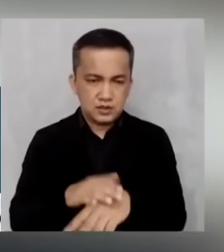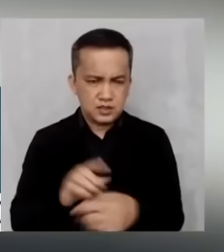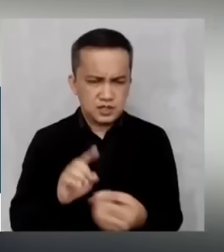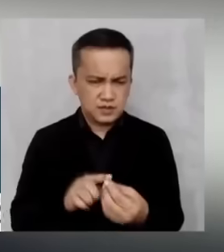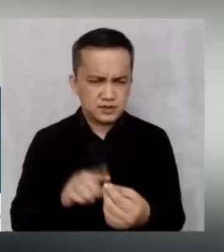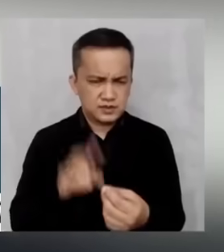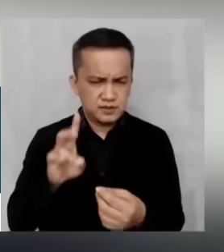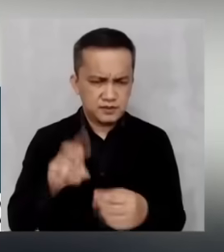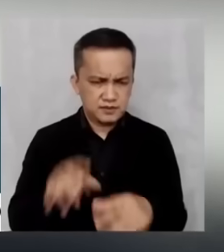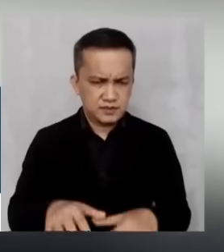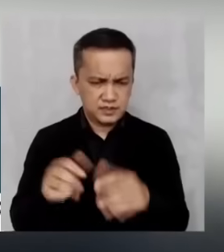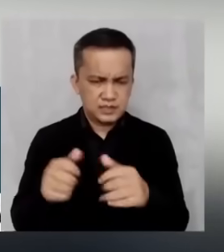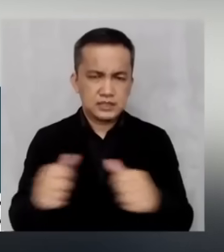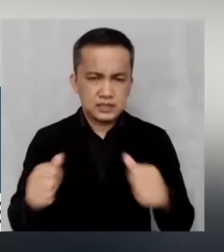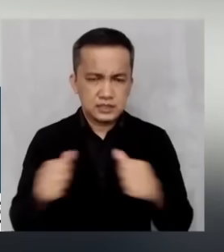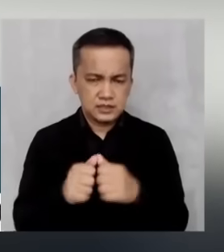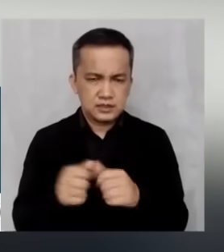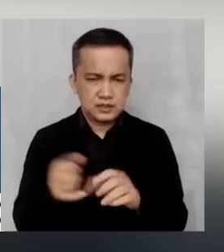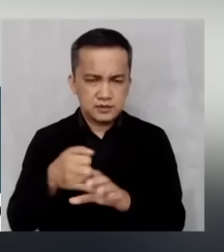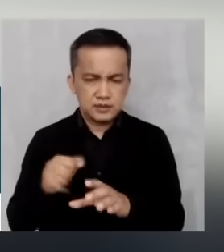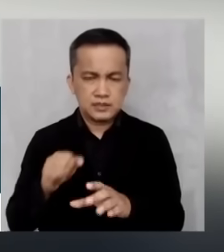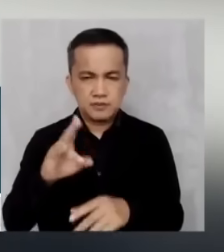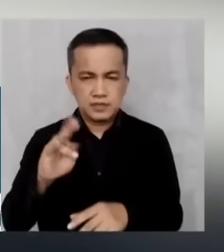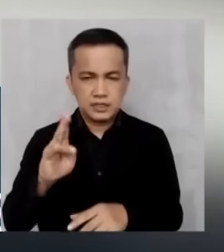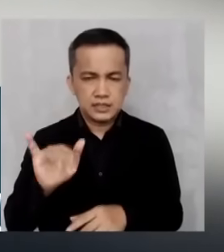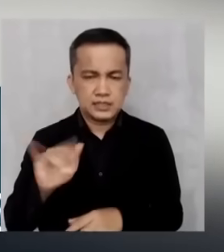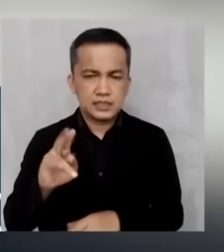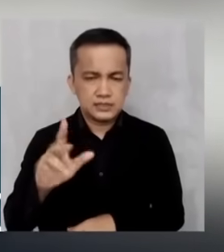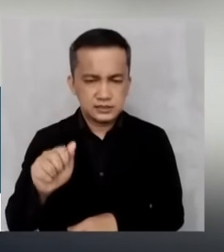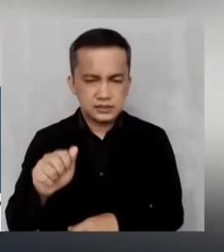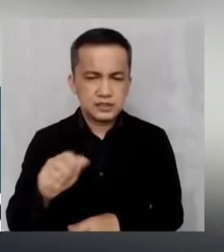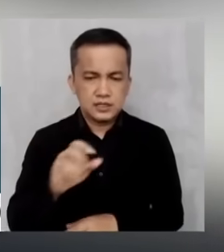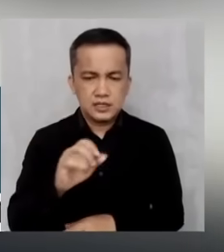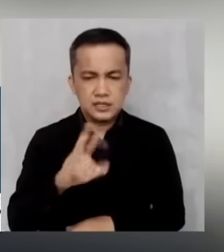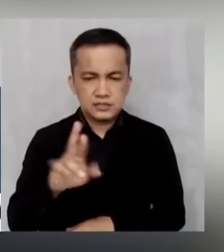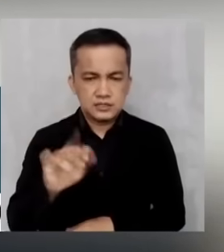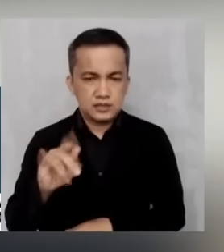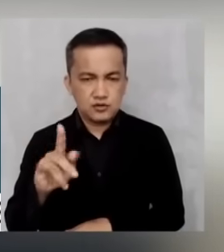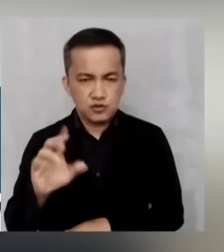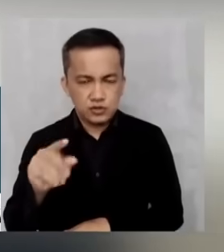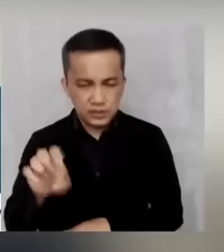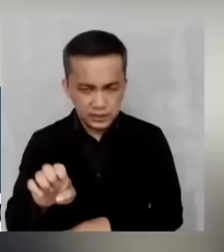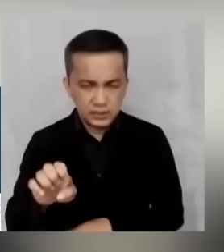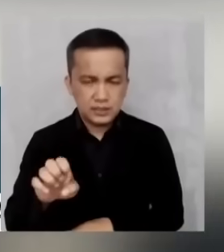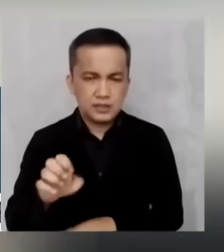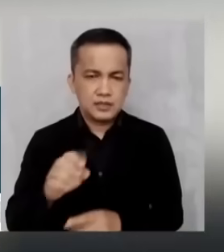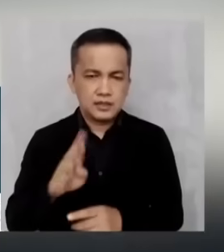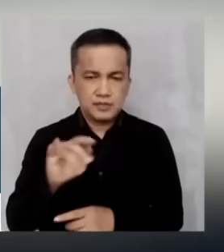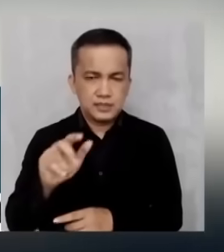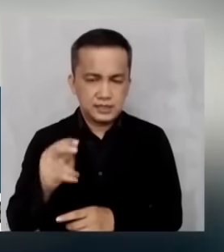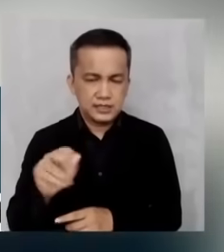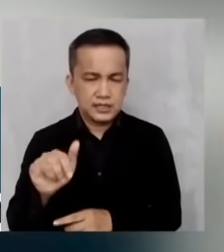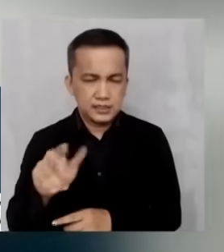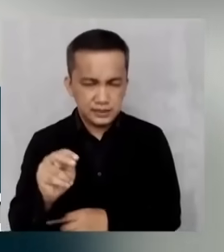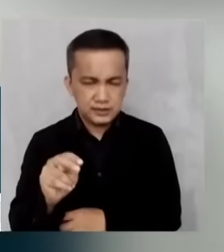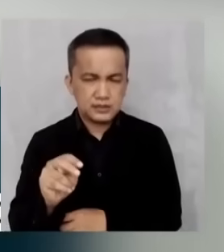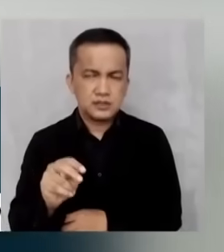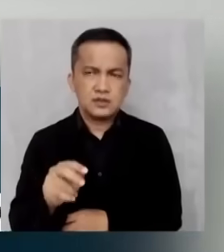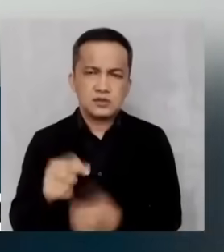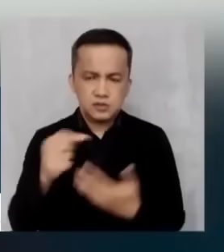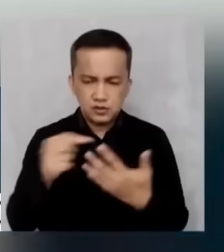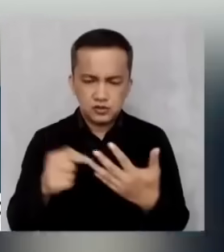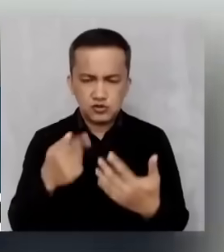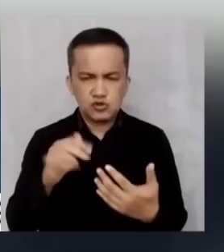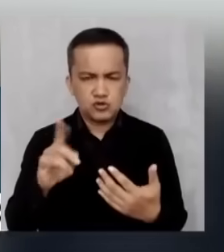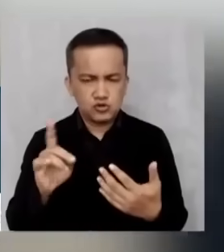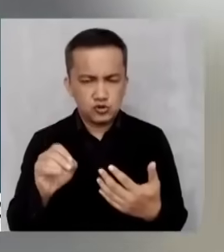areas that included Barangay Careta to Dayas, Sitio San Roque and Bayanihan in Barangay Mangaling, Colon Street, Gorordo Avenue